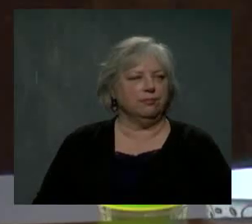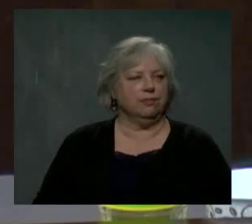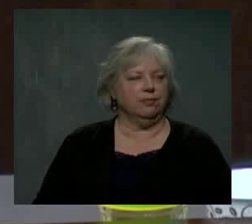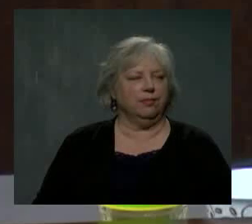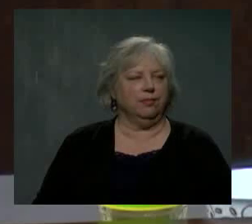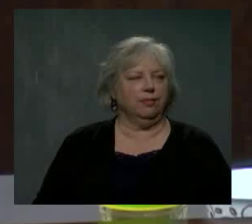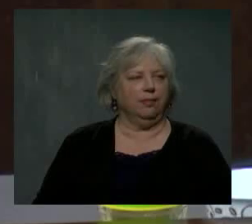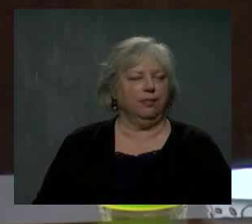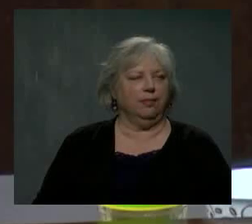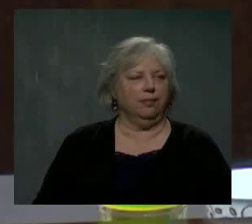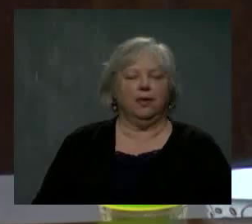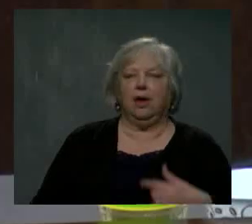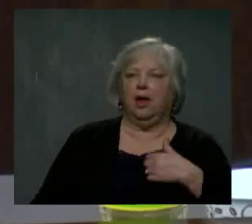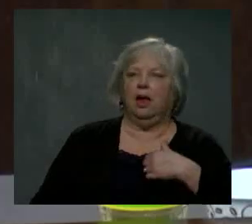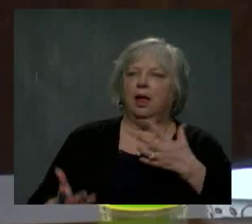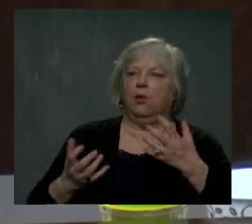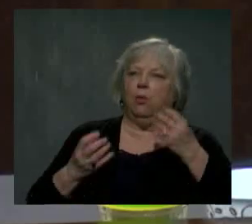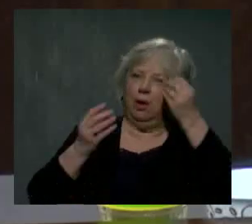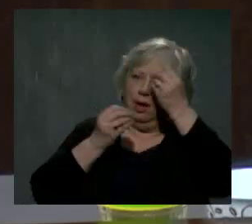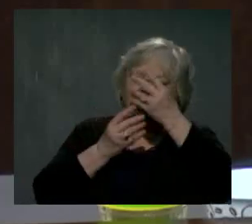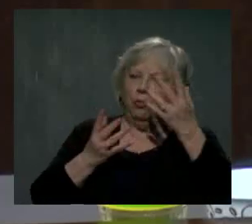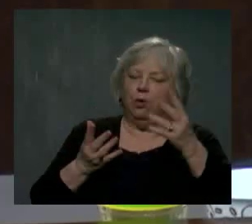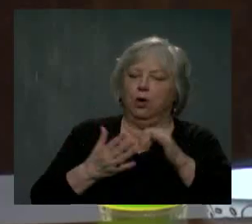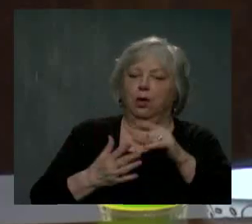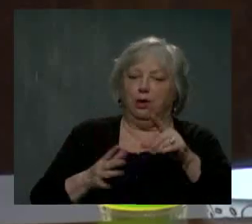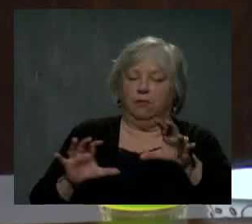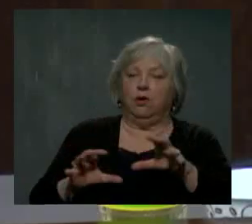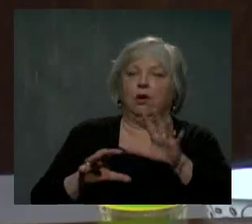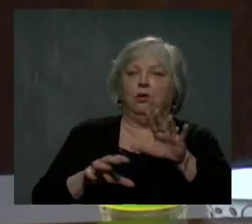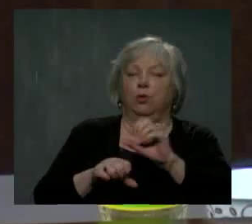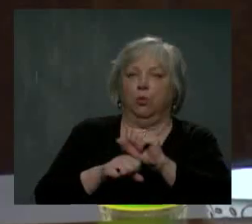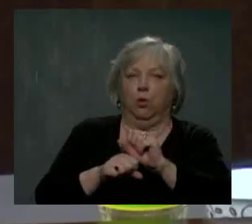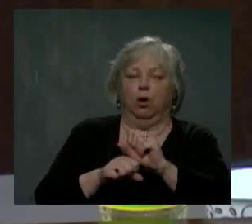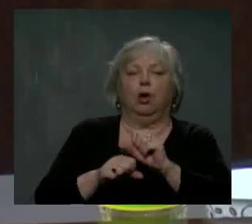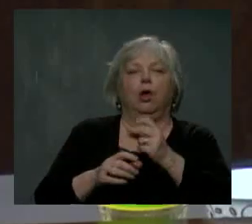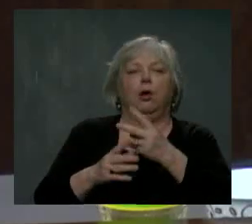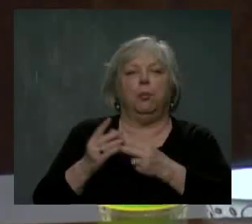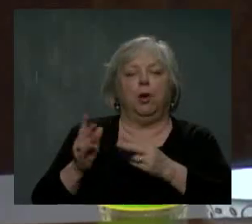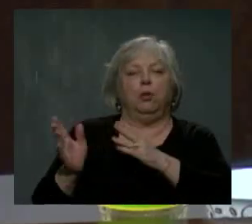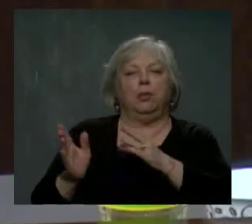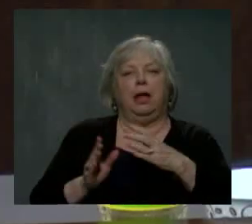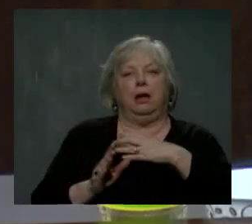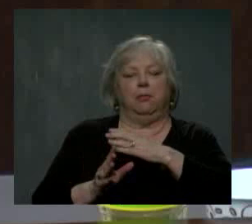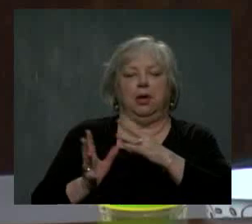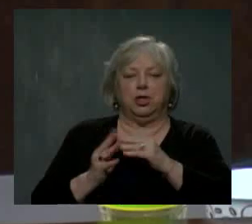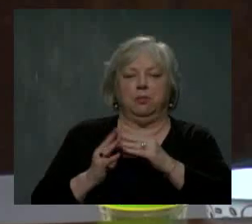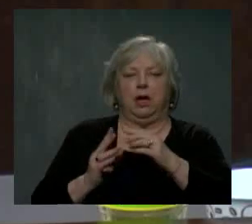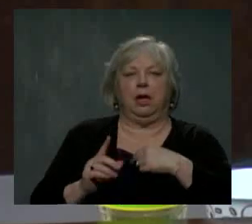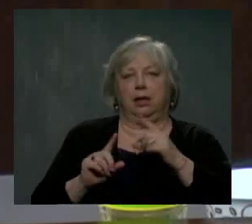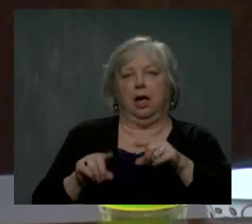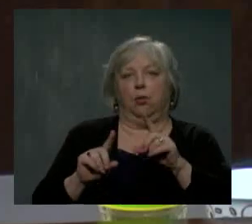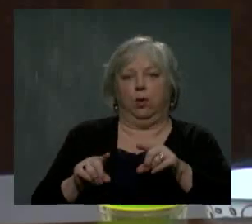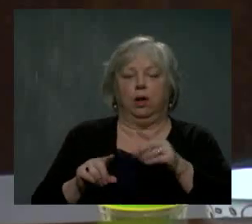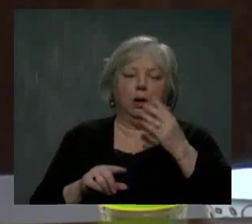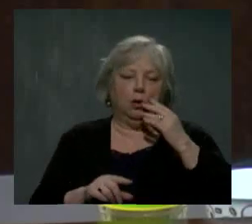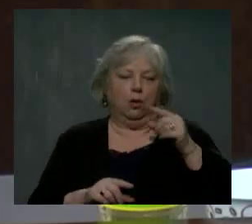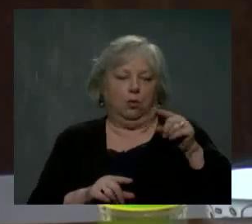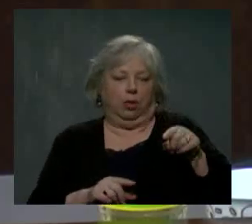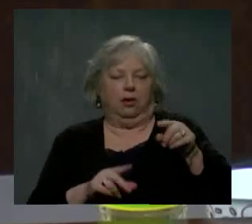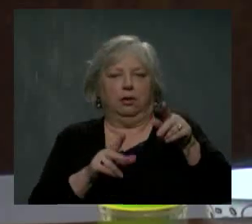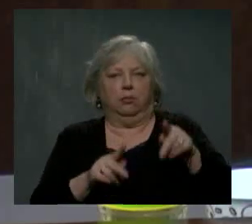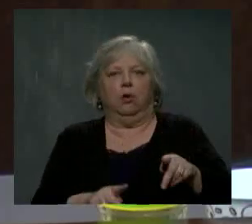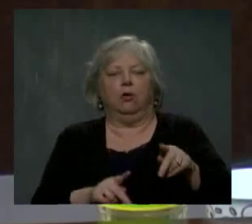I just wanted to let the board know that you've done your work. I attended both planning commission meetings. I know this individual